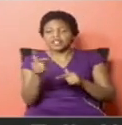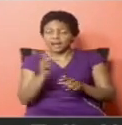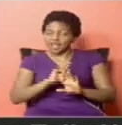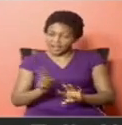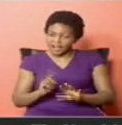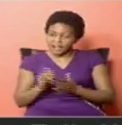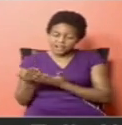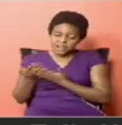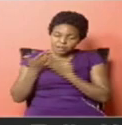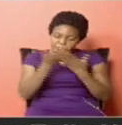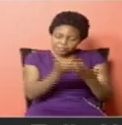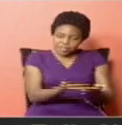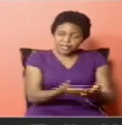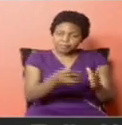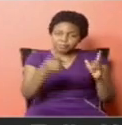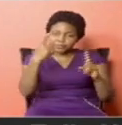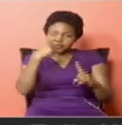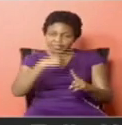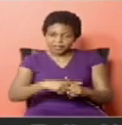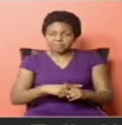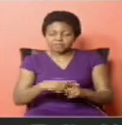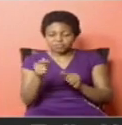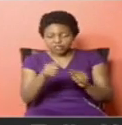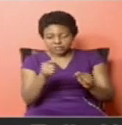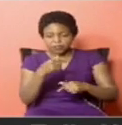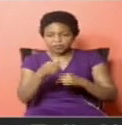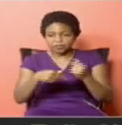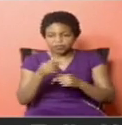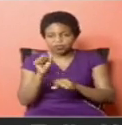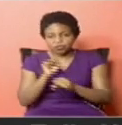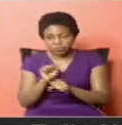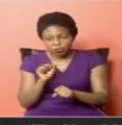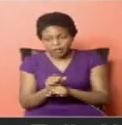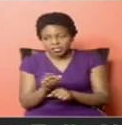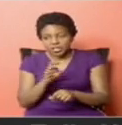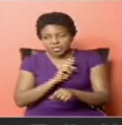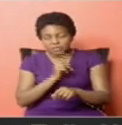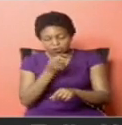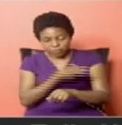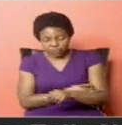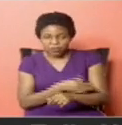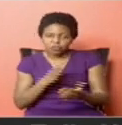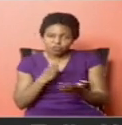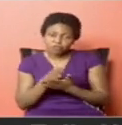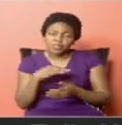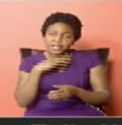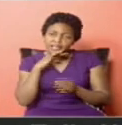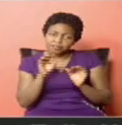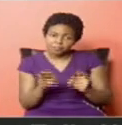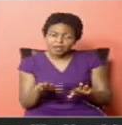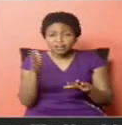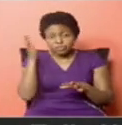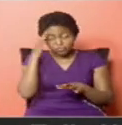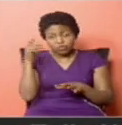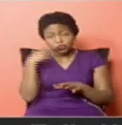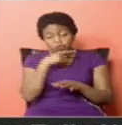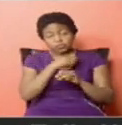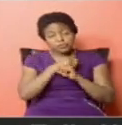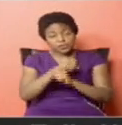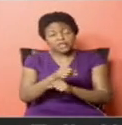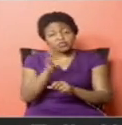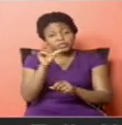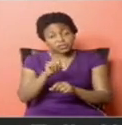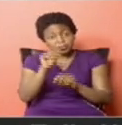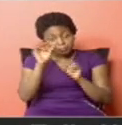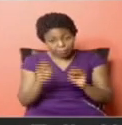Bring positive criticisms, and we shall continue to work. Resources are limited. We know social protection is not cheap.